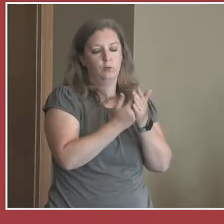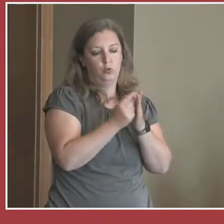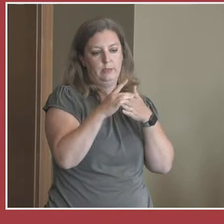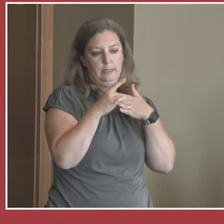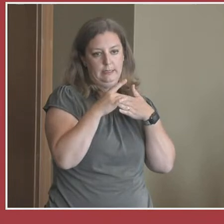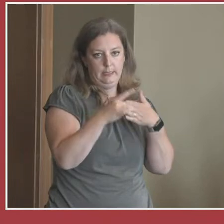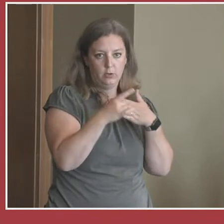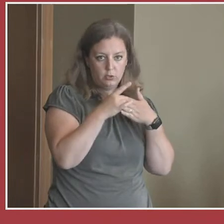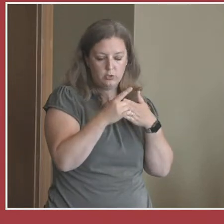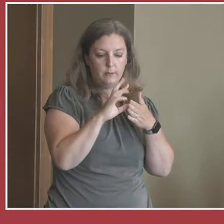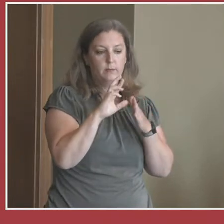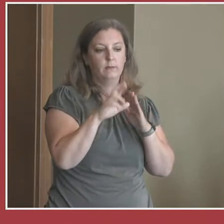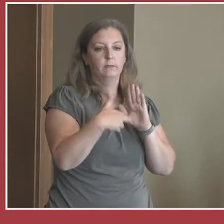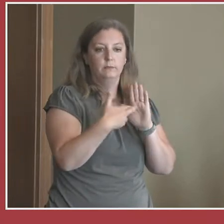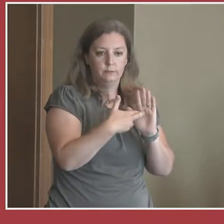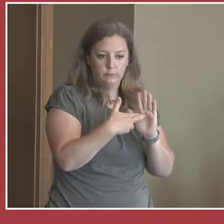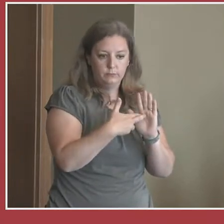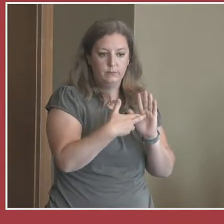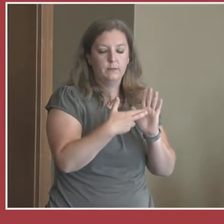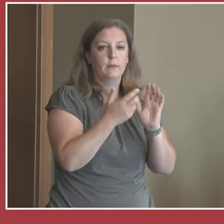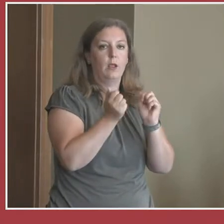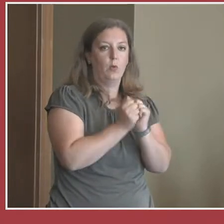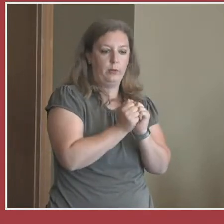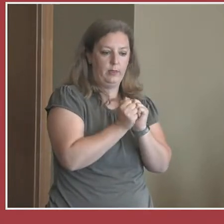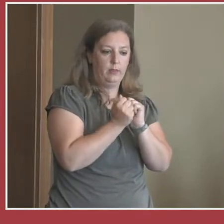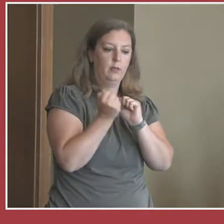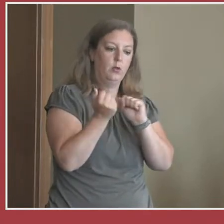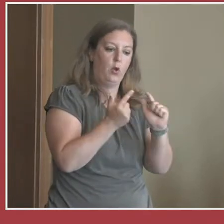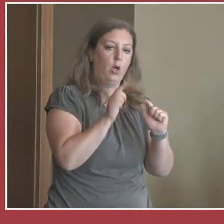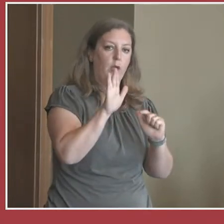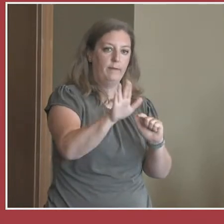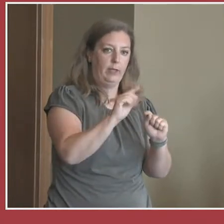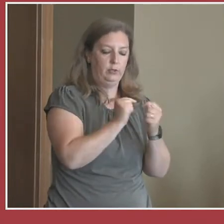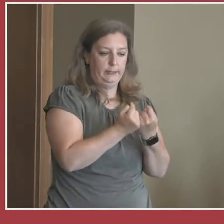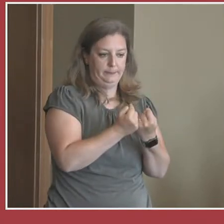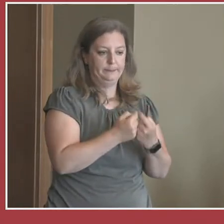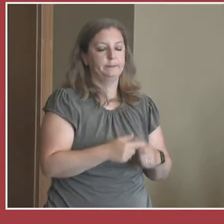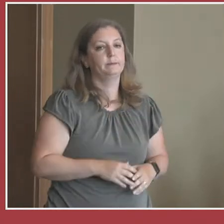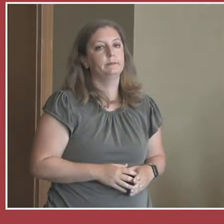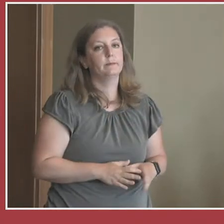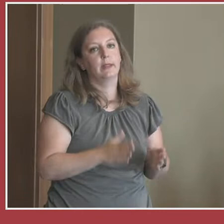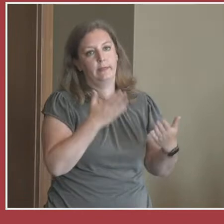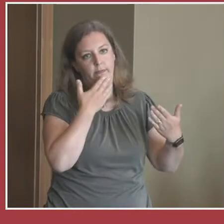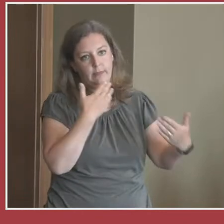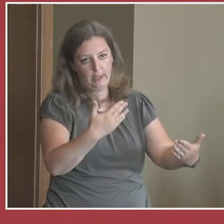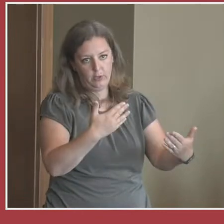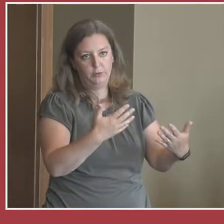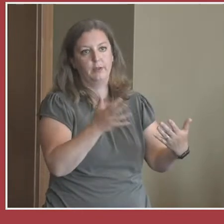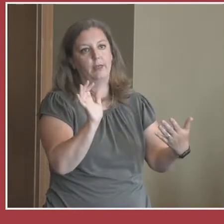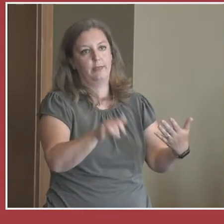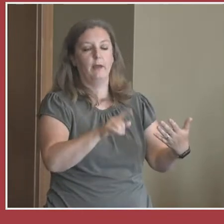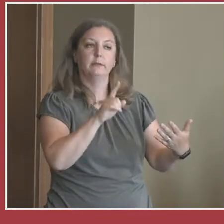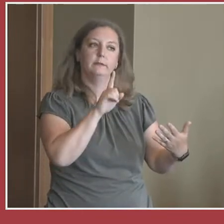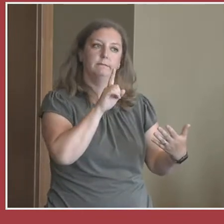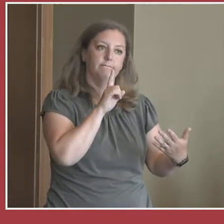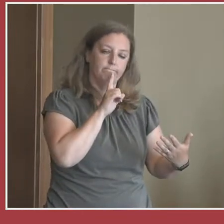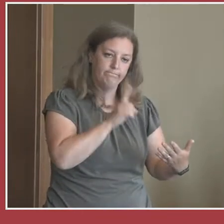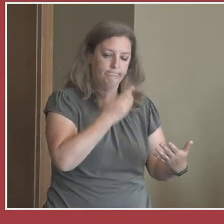leadership roles with all of their teams. Thank you, guys. It was very